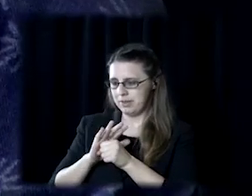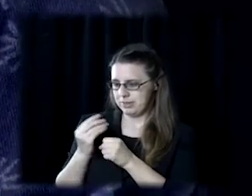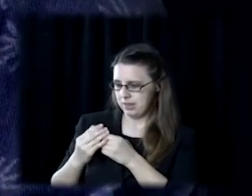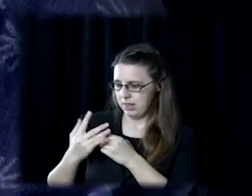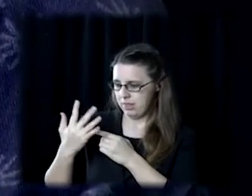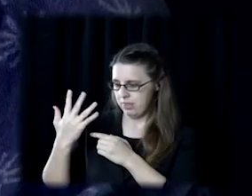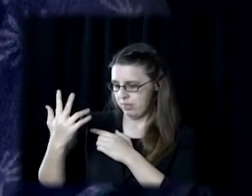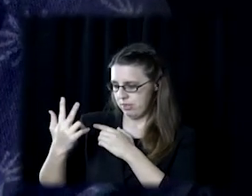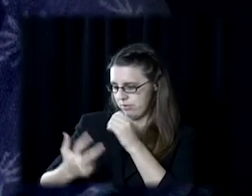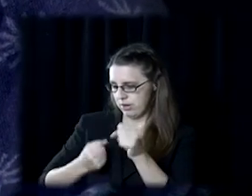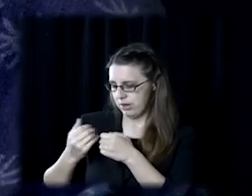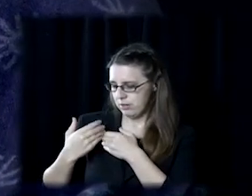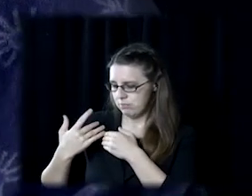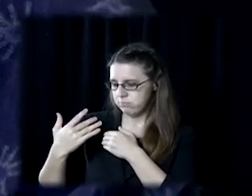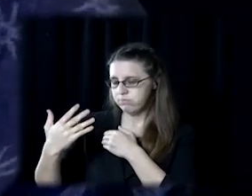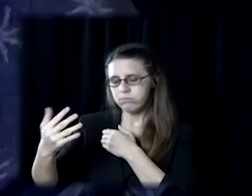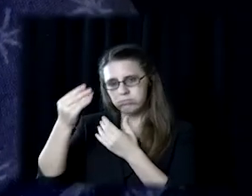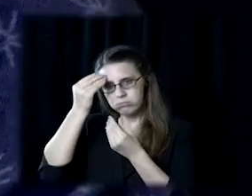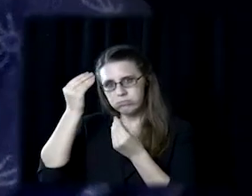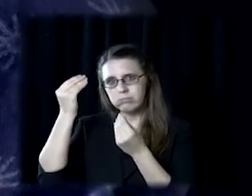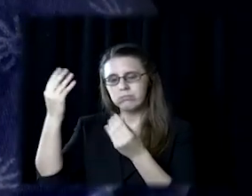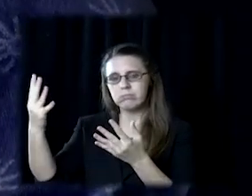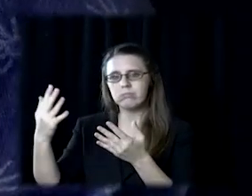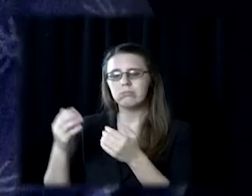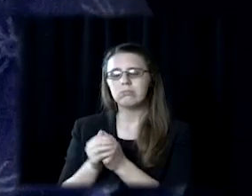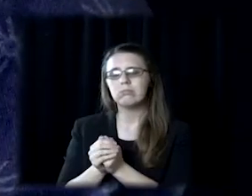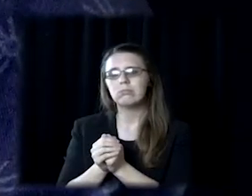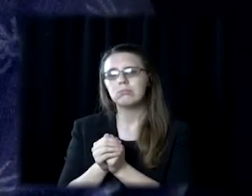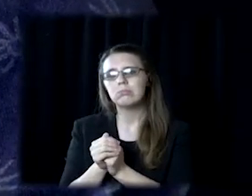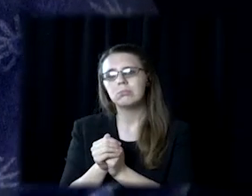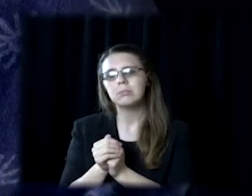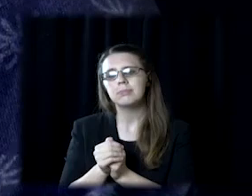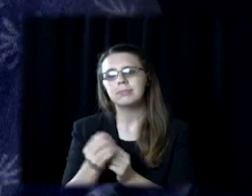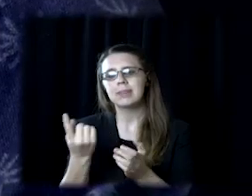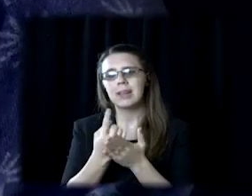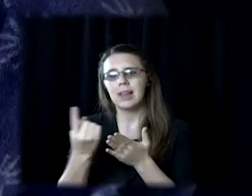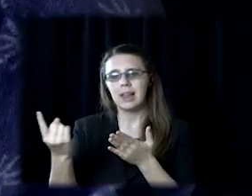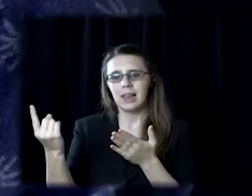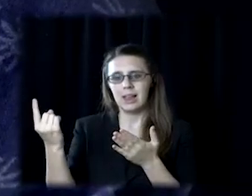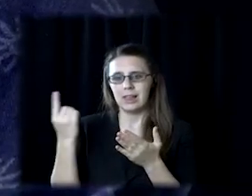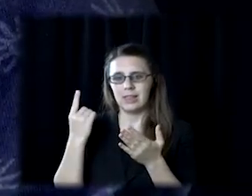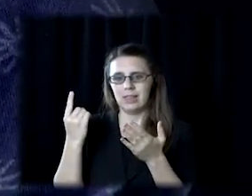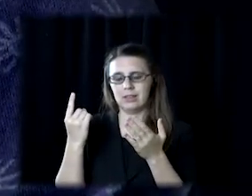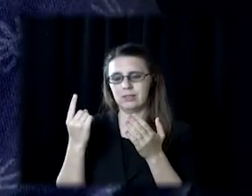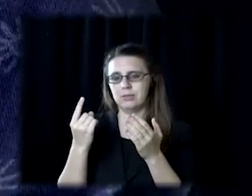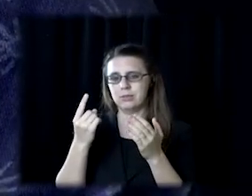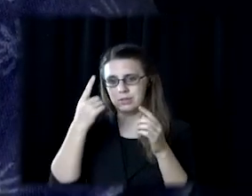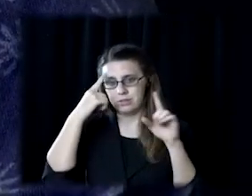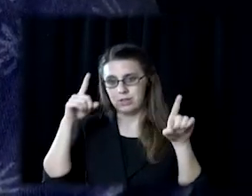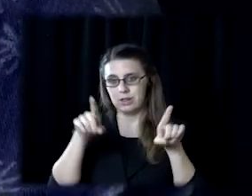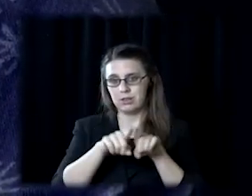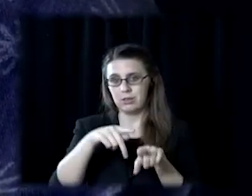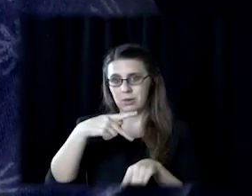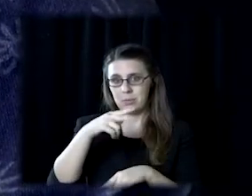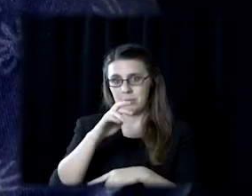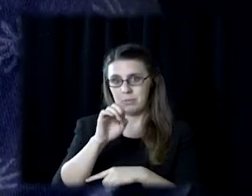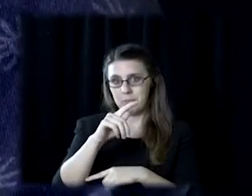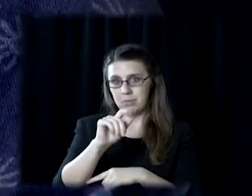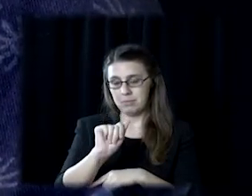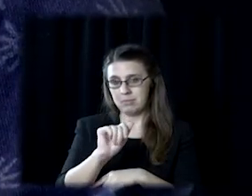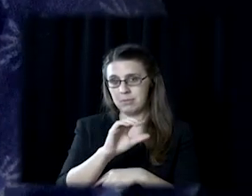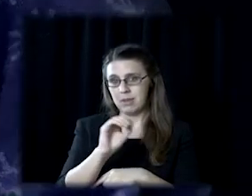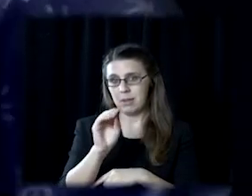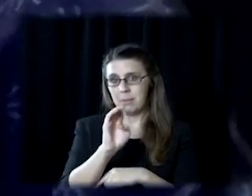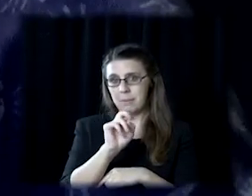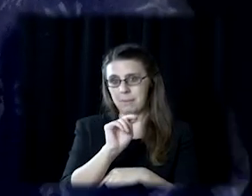law. And last week, we announced a definitive restructuring support agreement with PREPA ad hoc creditors and bond insurer,